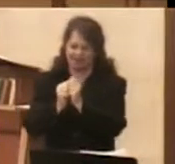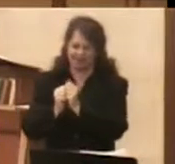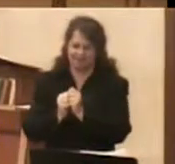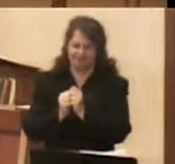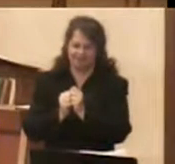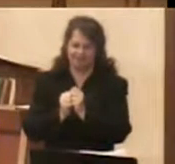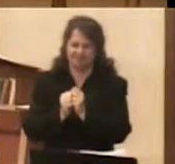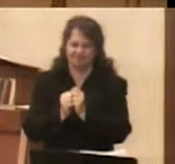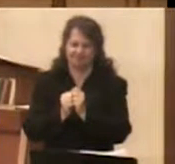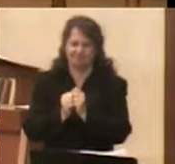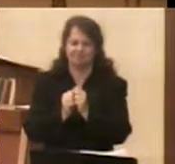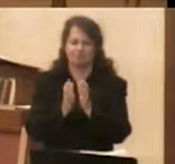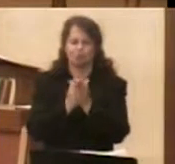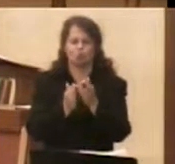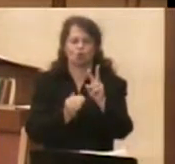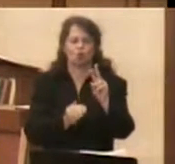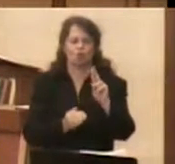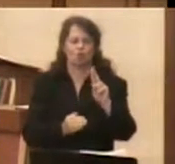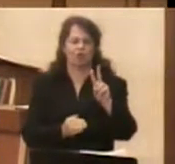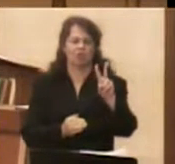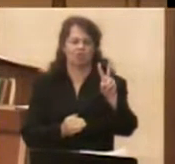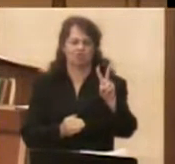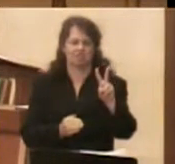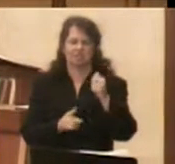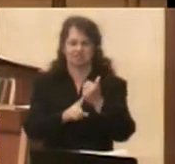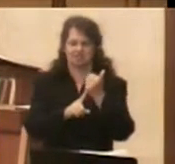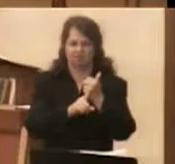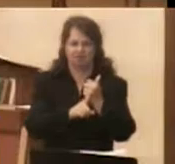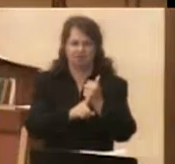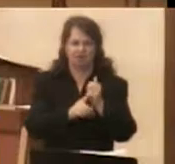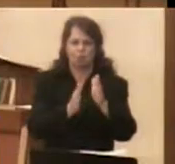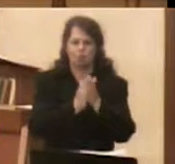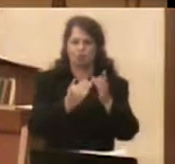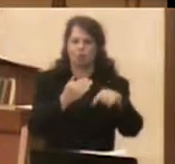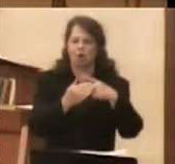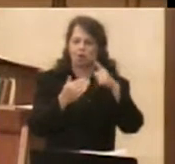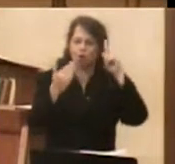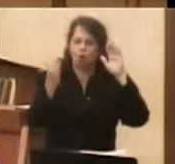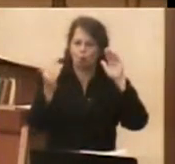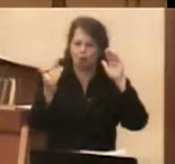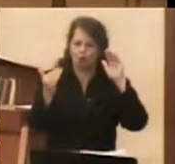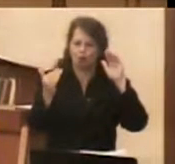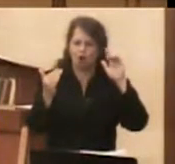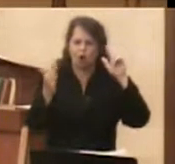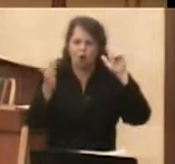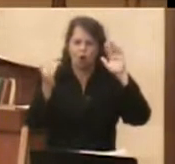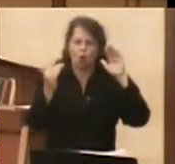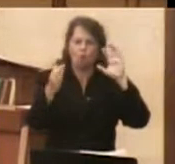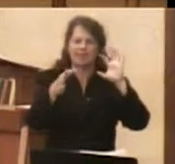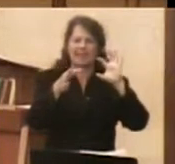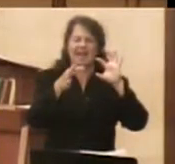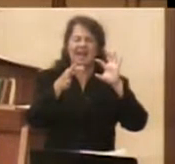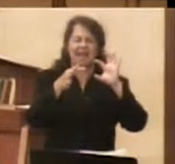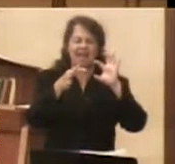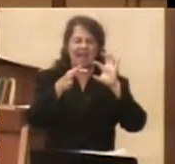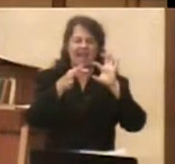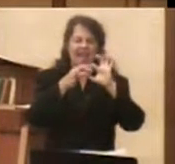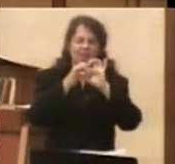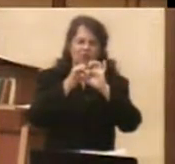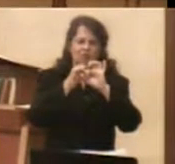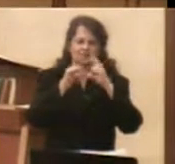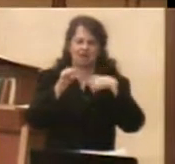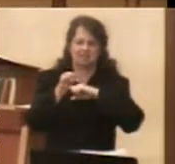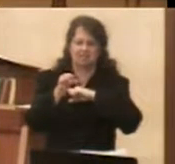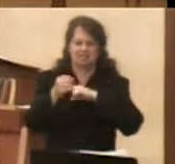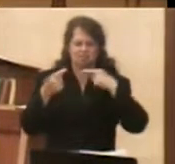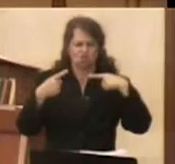Revelation is at its heart a book of hope. Hope that anchors us in the stormy seas of